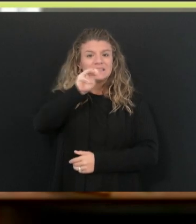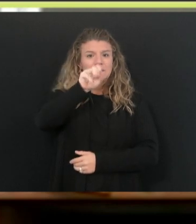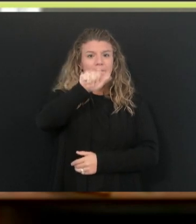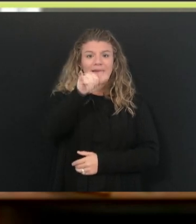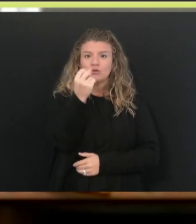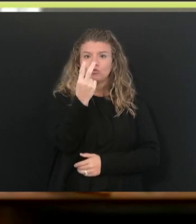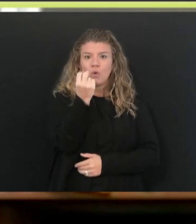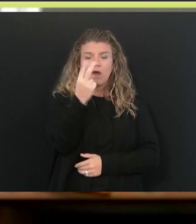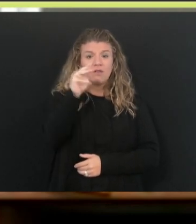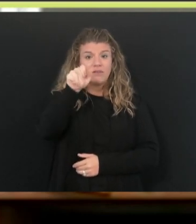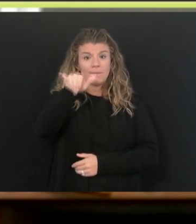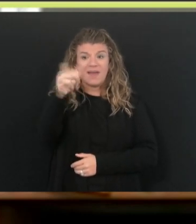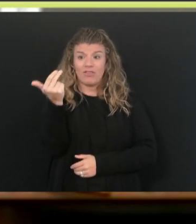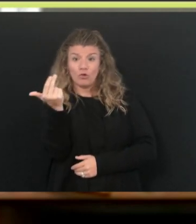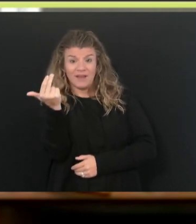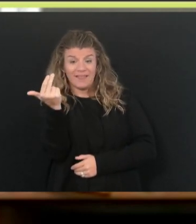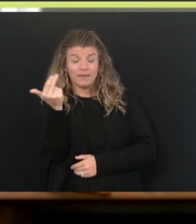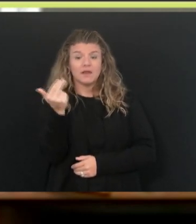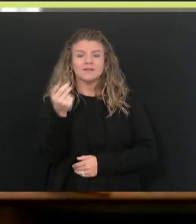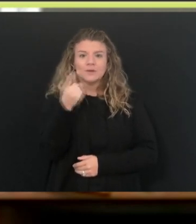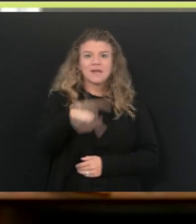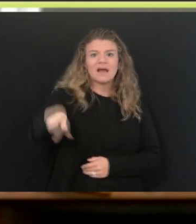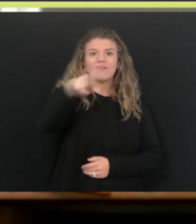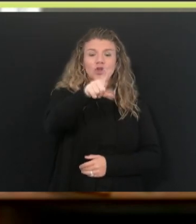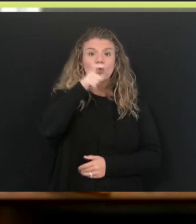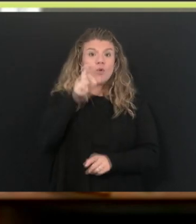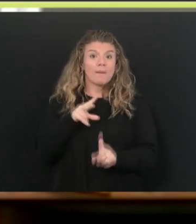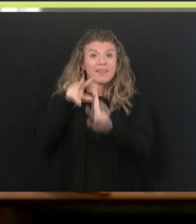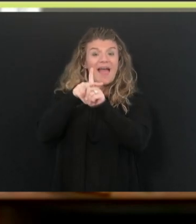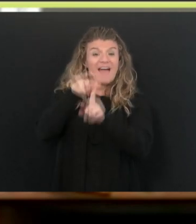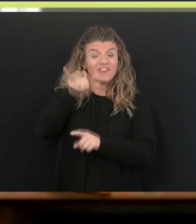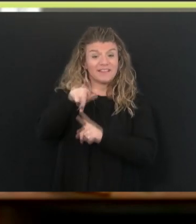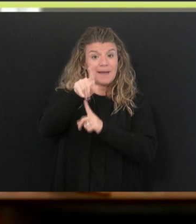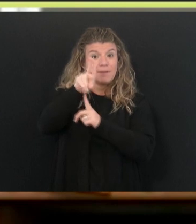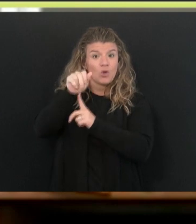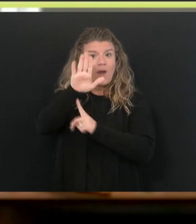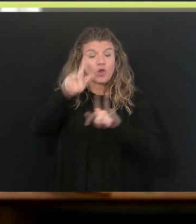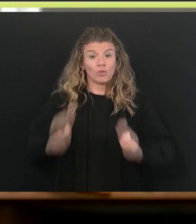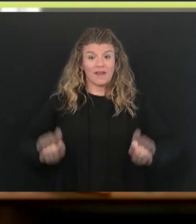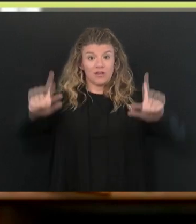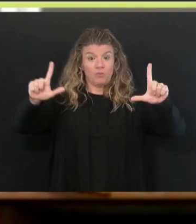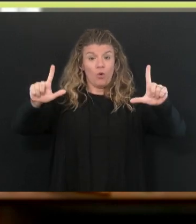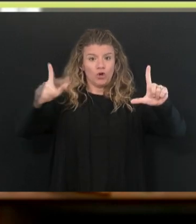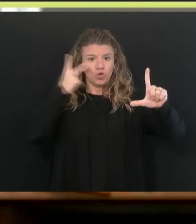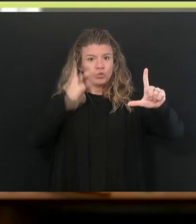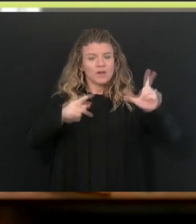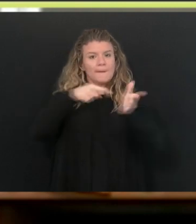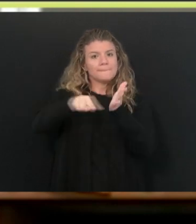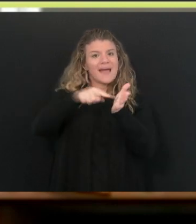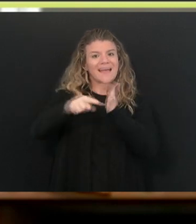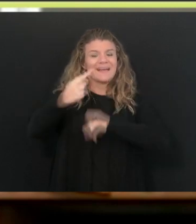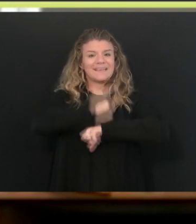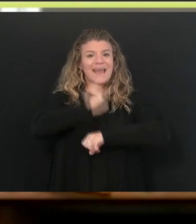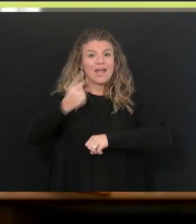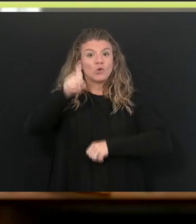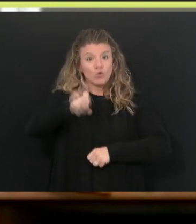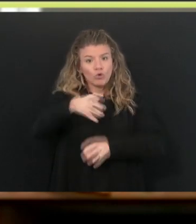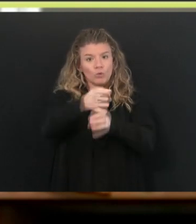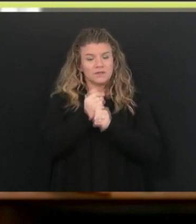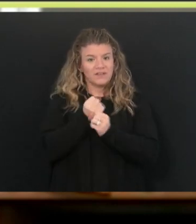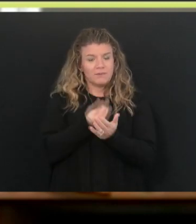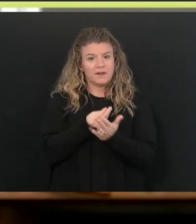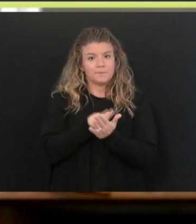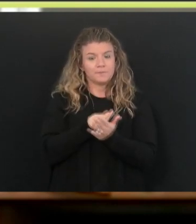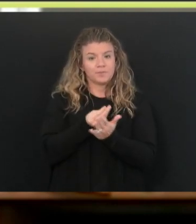13th. For you folks who've applied for PUA, on your dashboard, it will indicate pay dates that you should have received